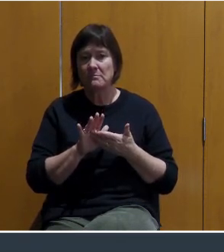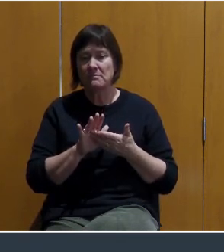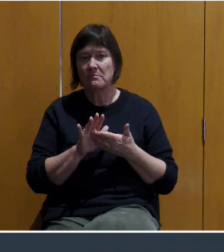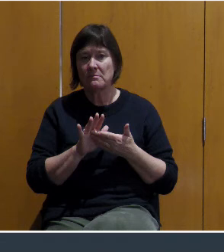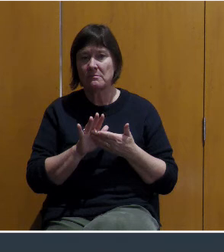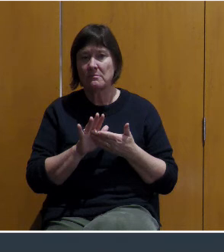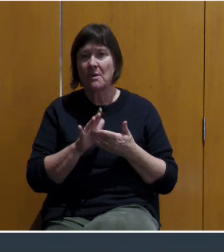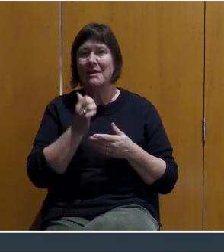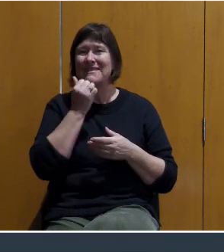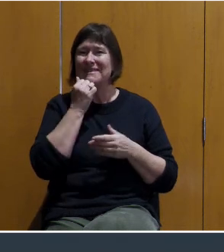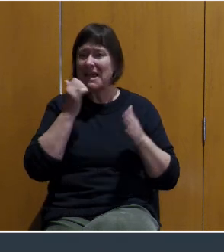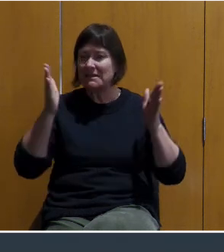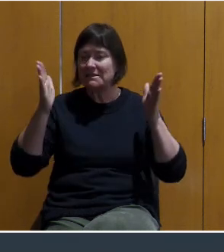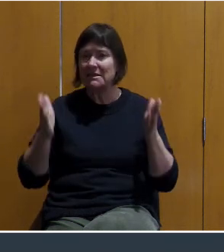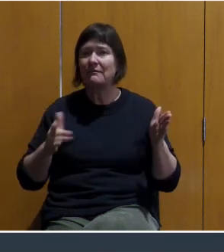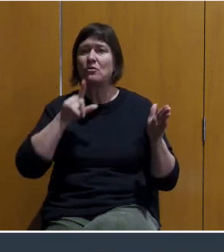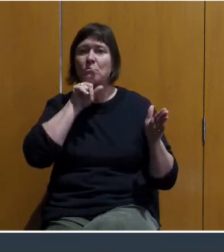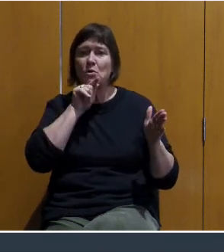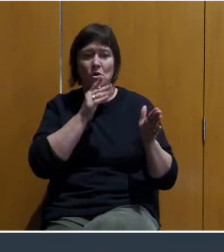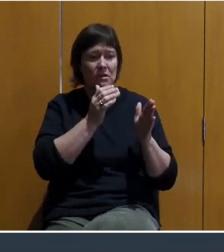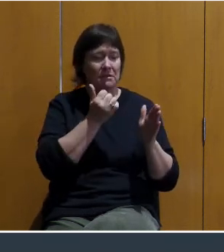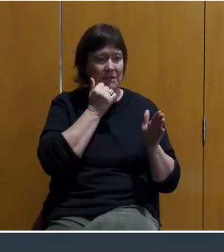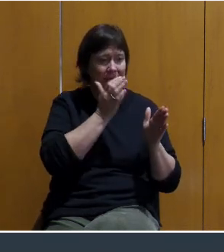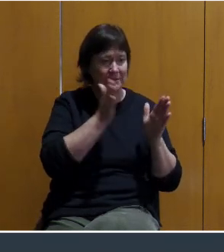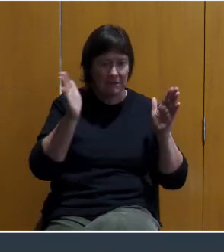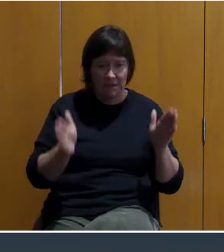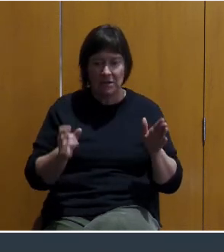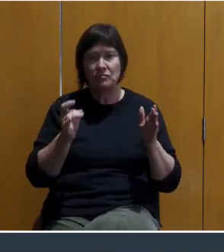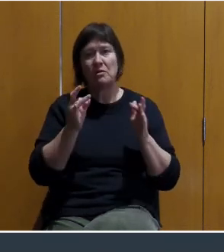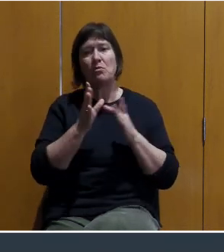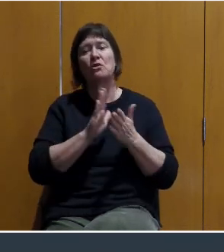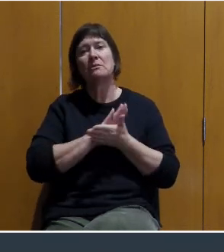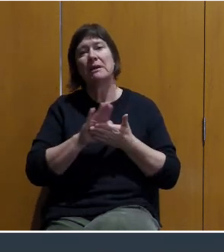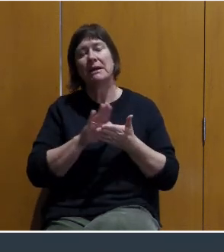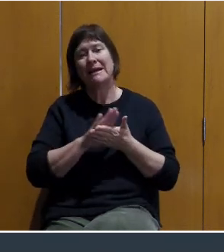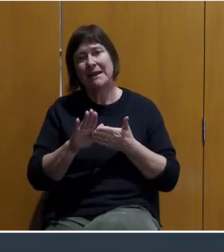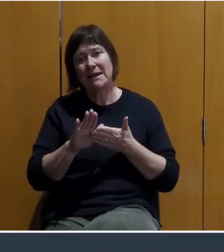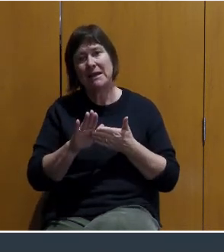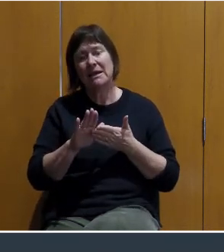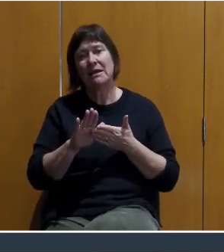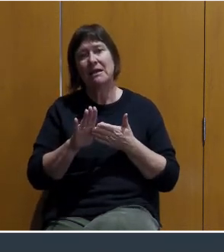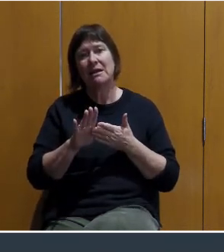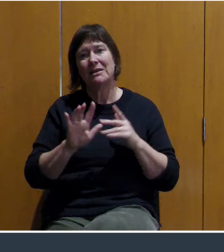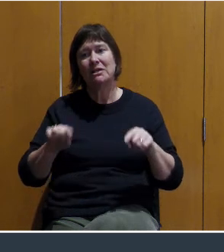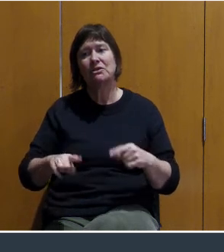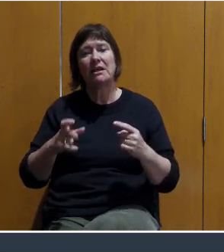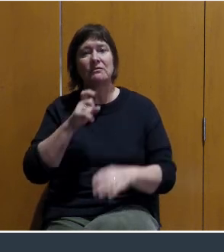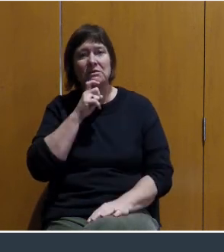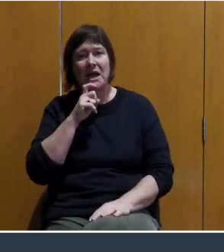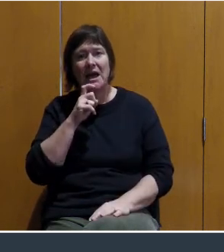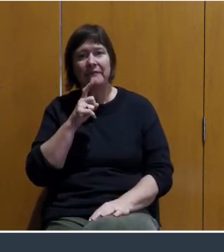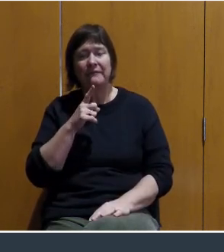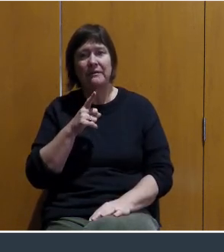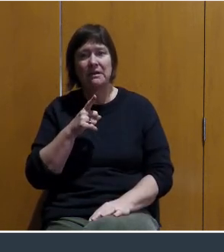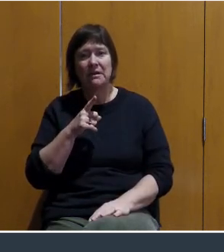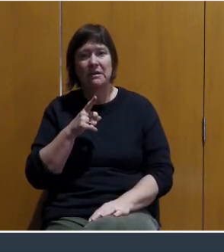allowed, because, or the dates specified, because I think it's challenging for staff as it is, and then to have to